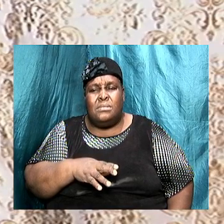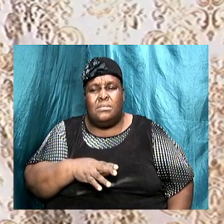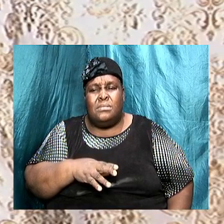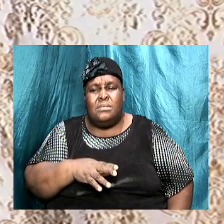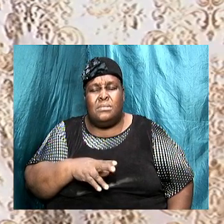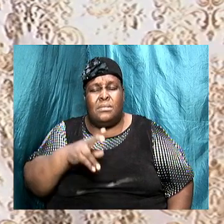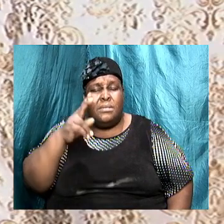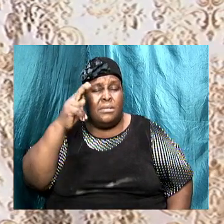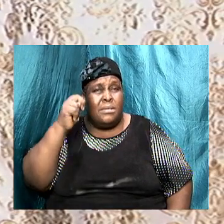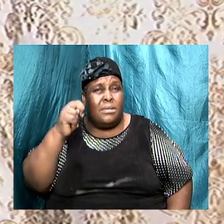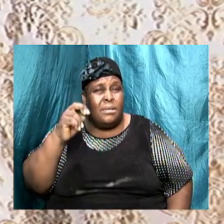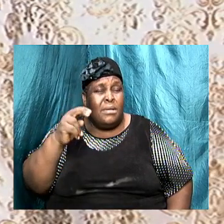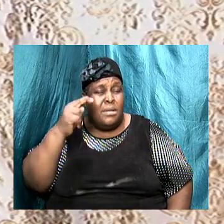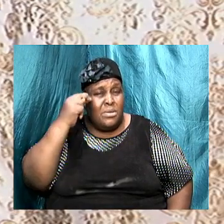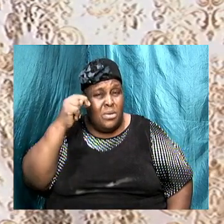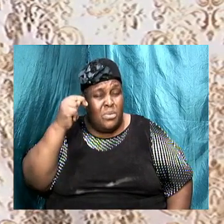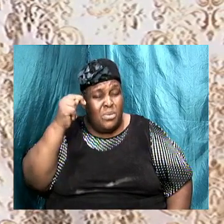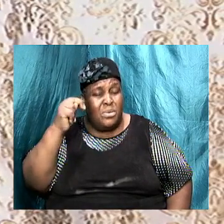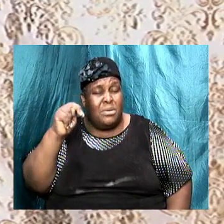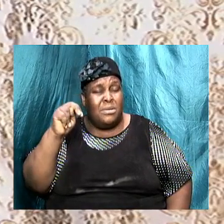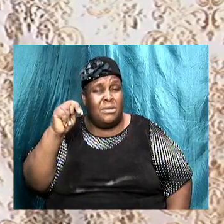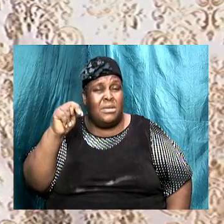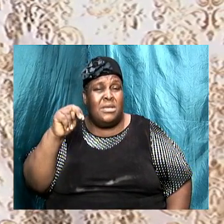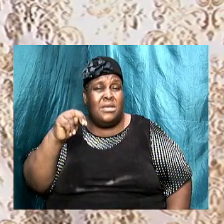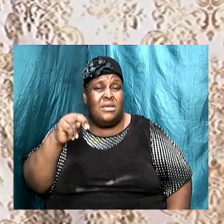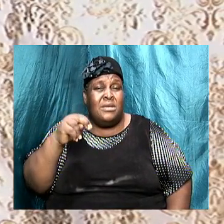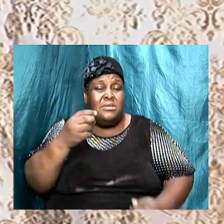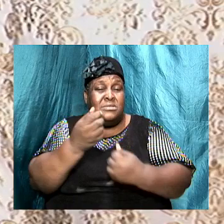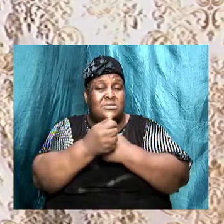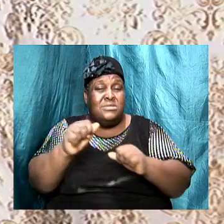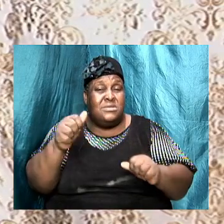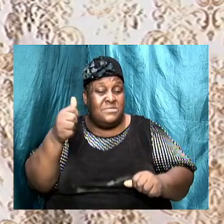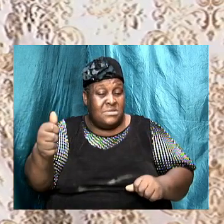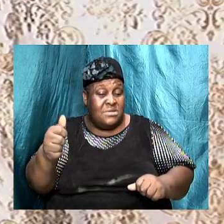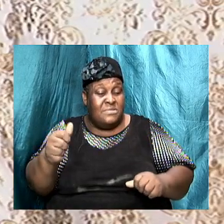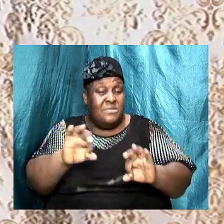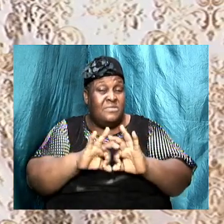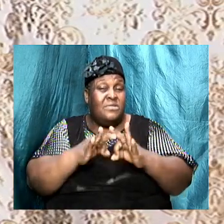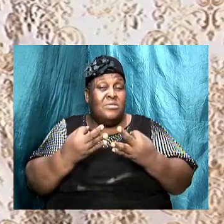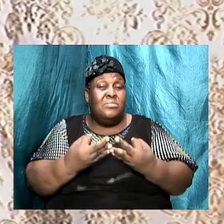Noah saved himself and his family